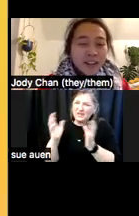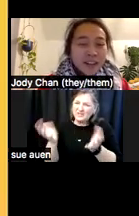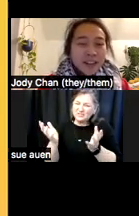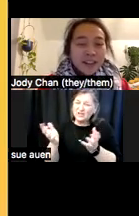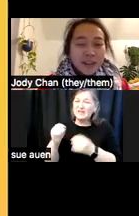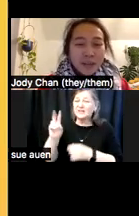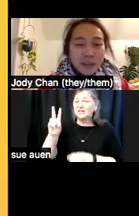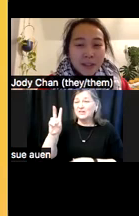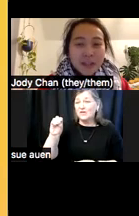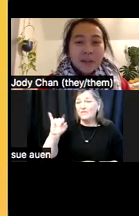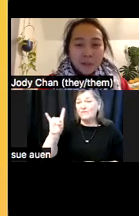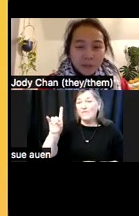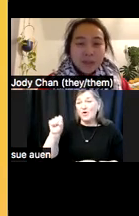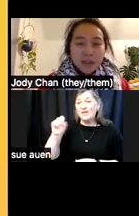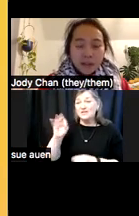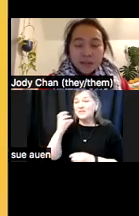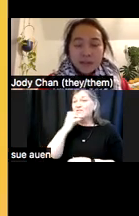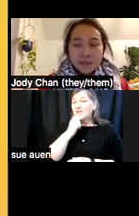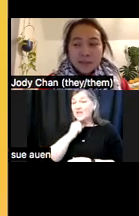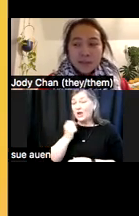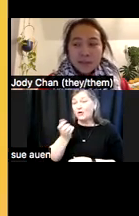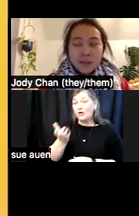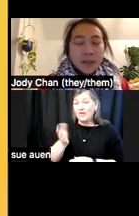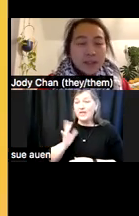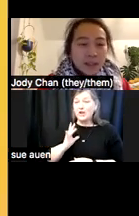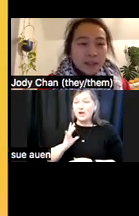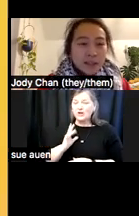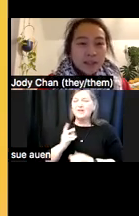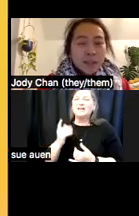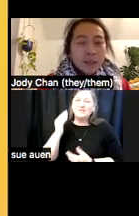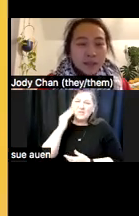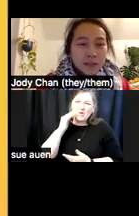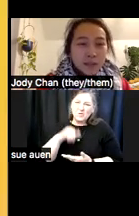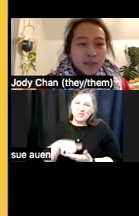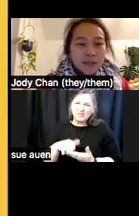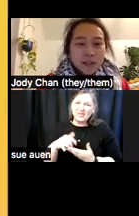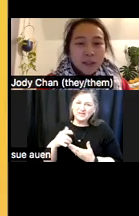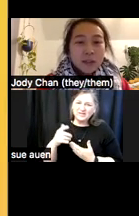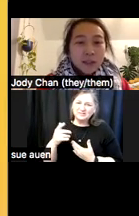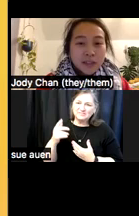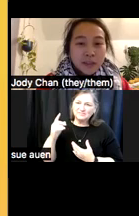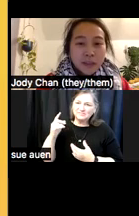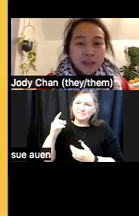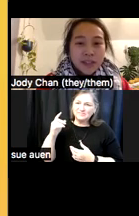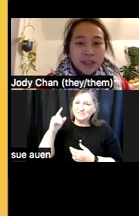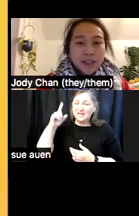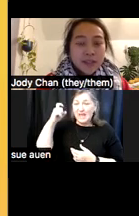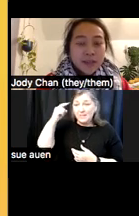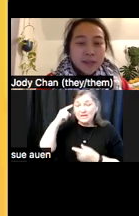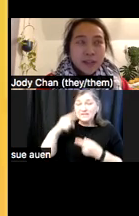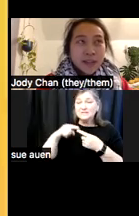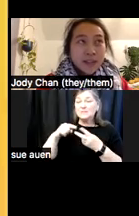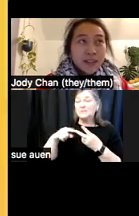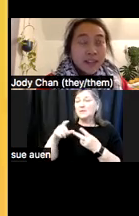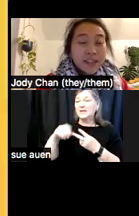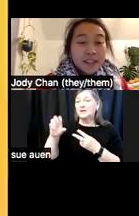care that might be there, and the ways that capitalism and colonialism and these